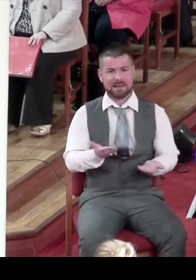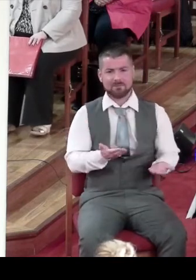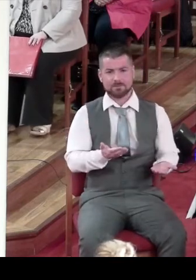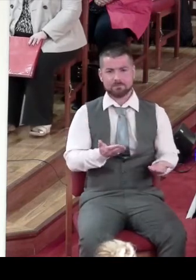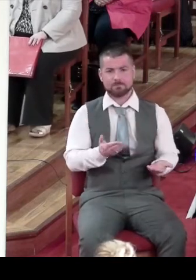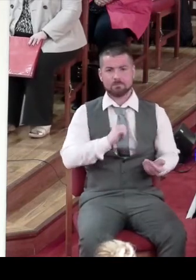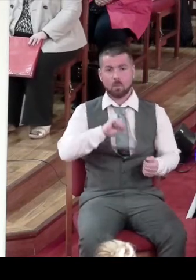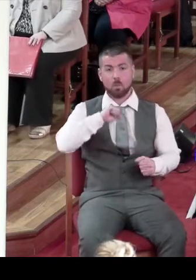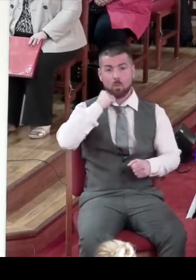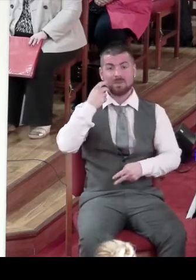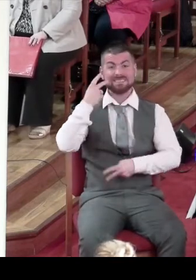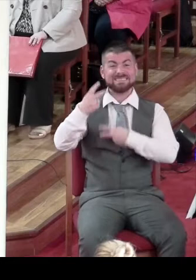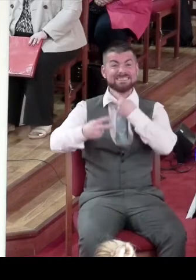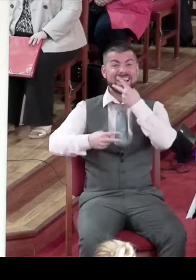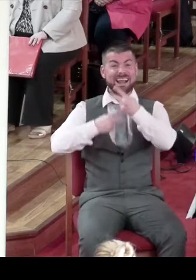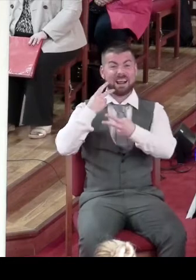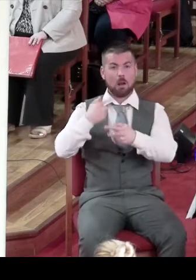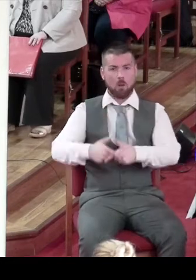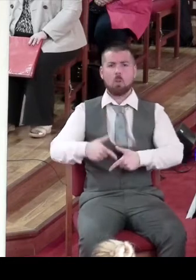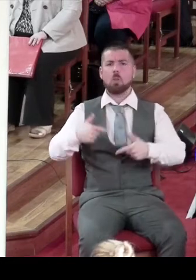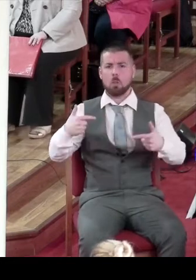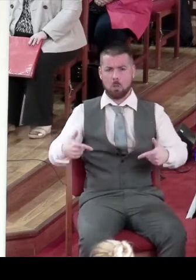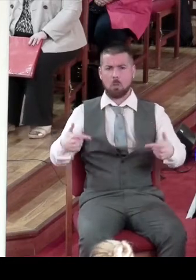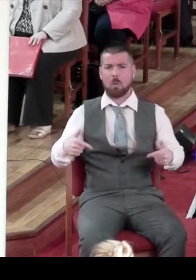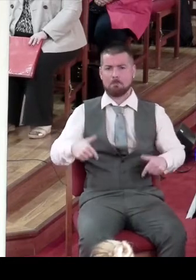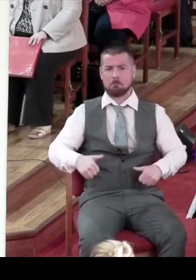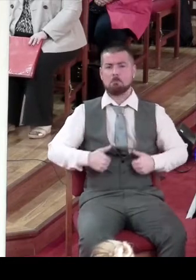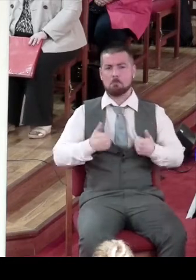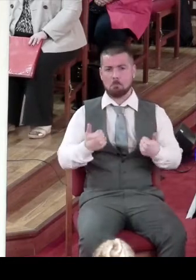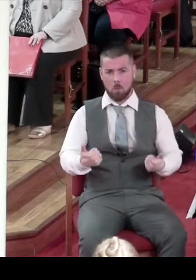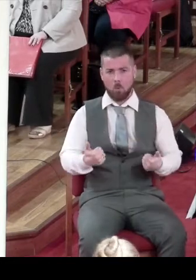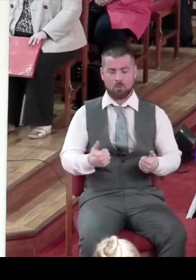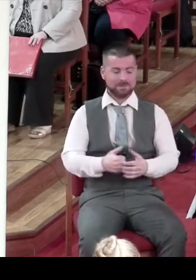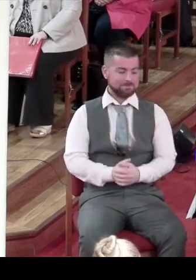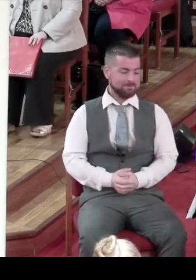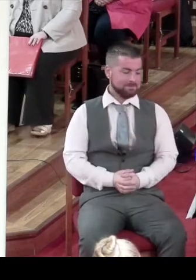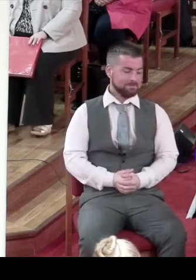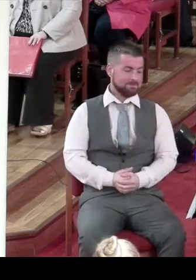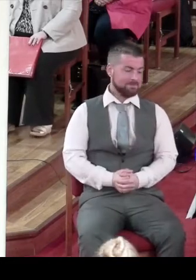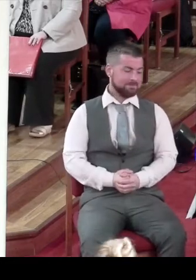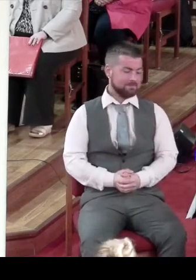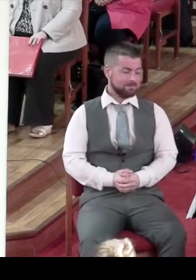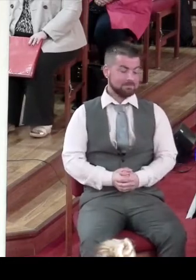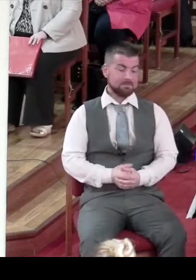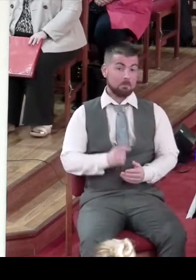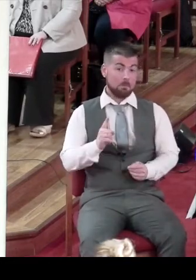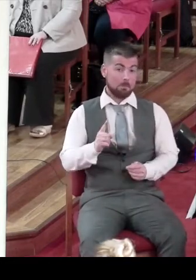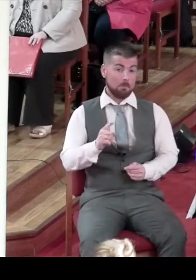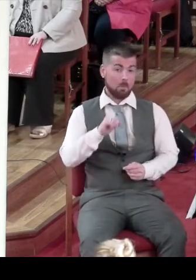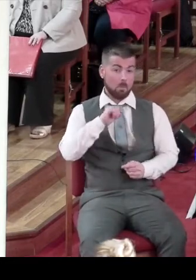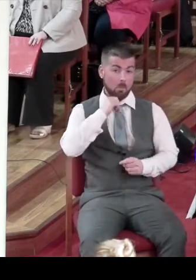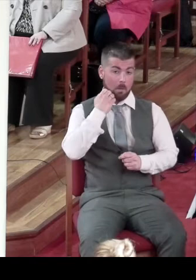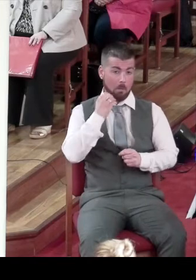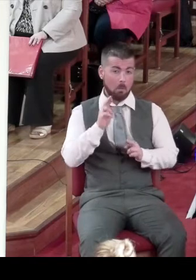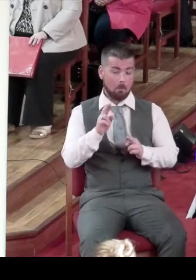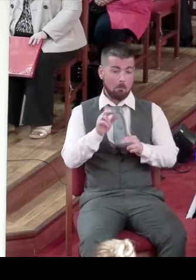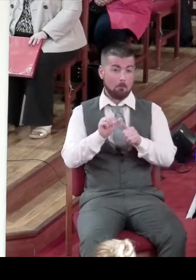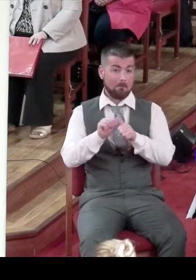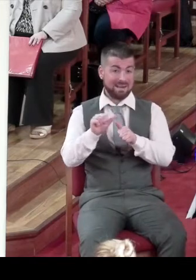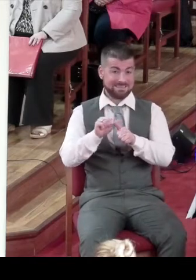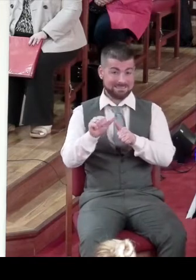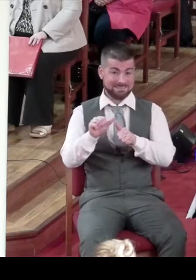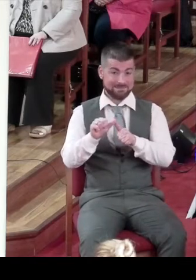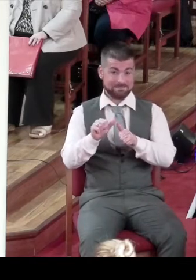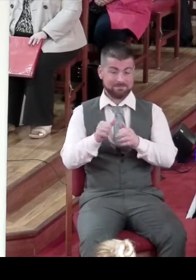to be singing twice as many hymns this morning as we normally do, but we'll be the better for that, I'm sure,